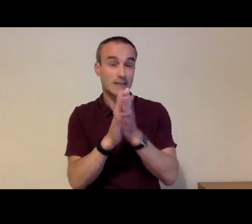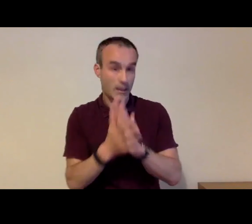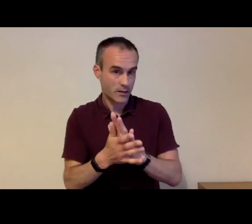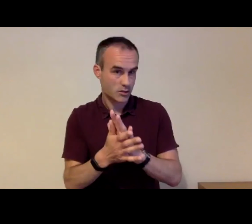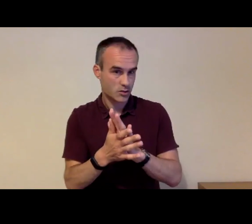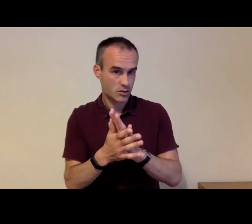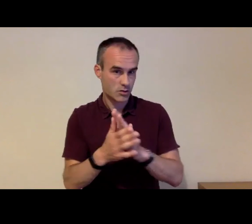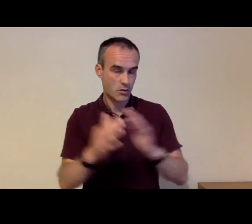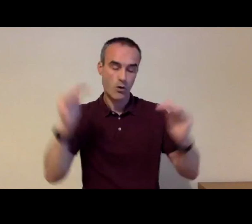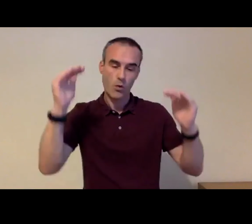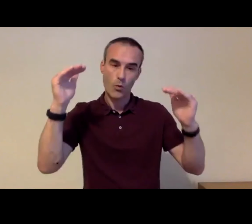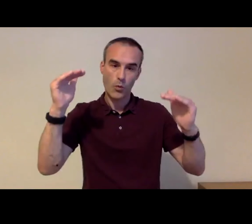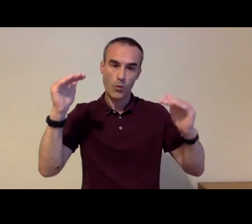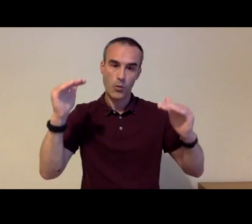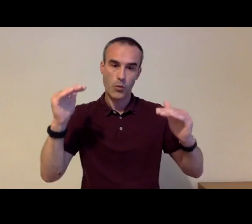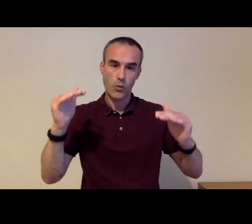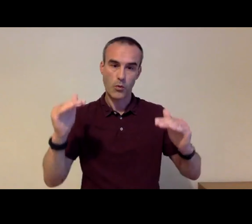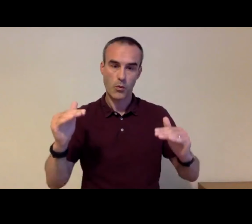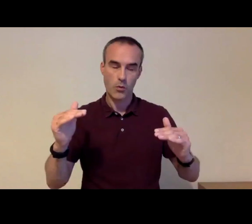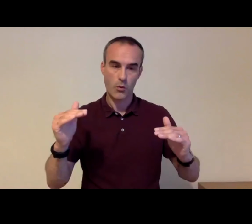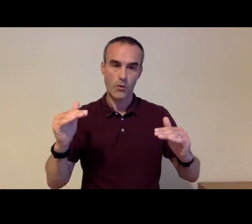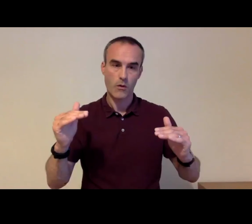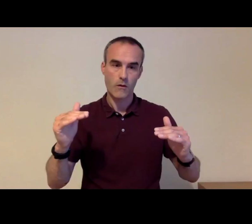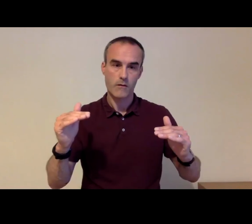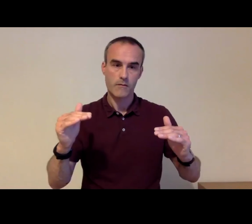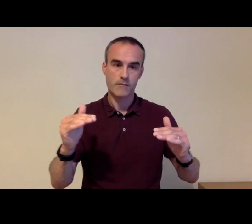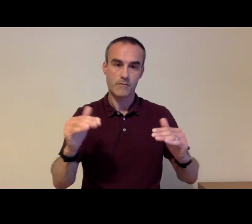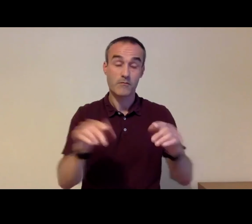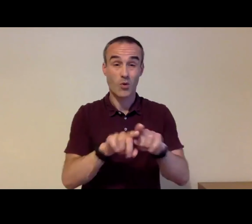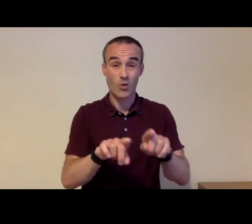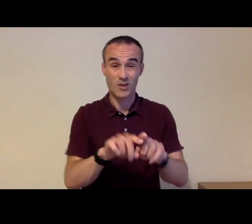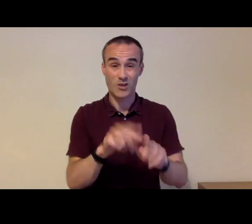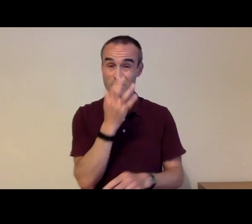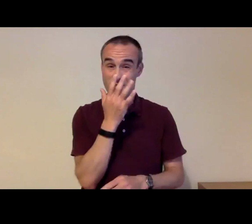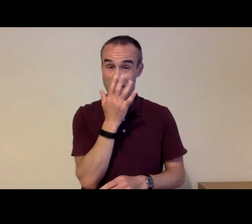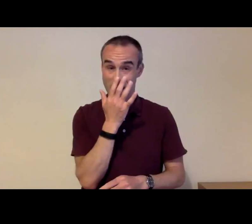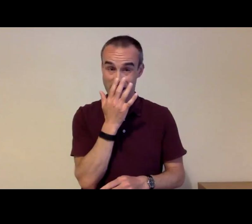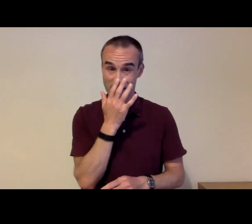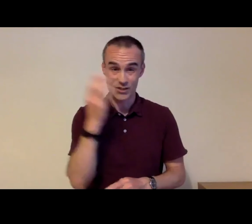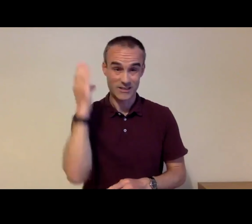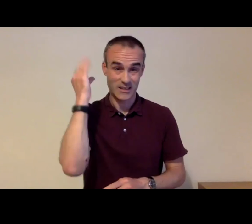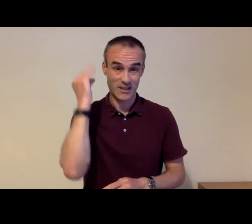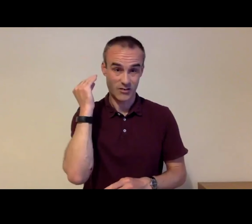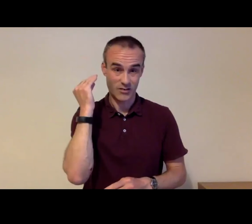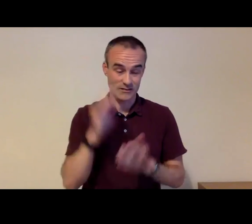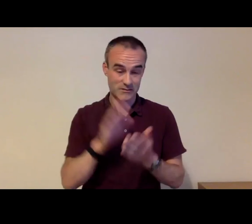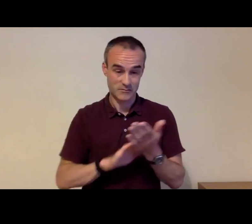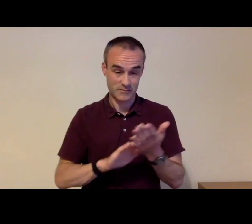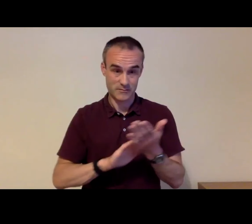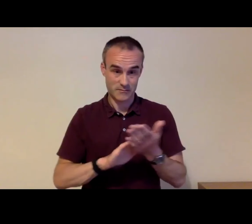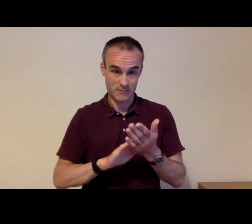drops. And of course, then age-related hearing loss catches up with us as well, and we're going down